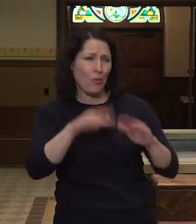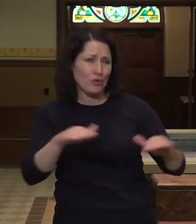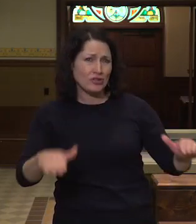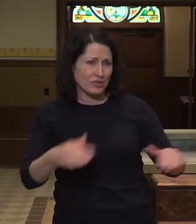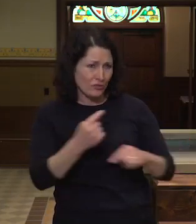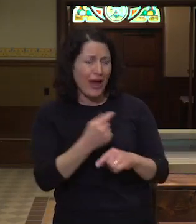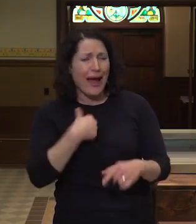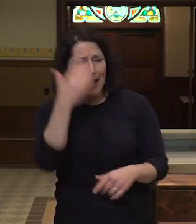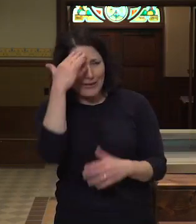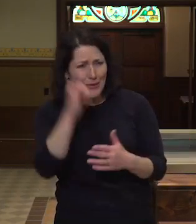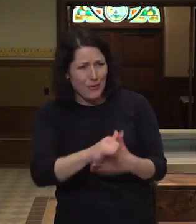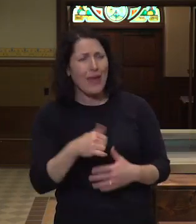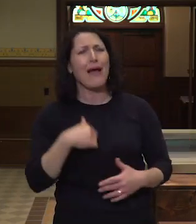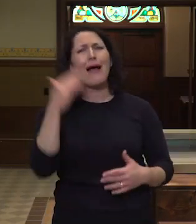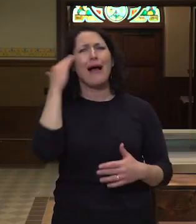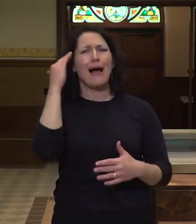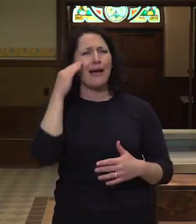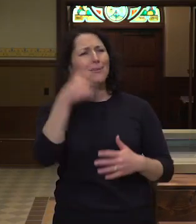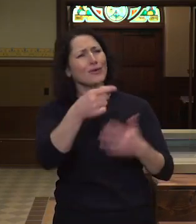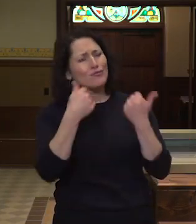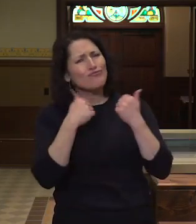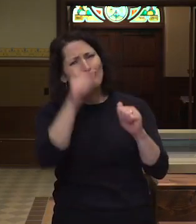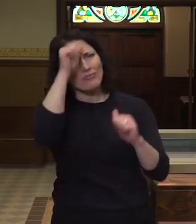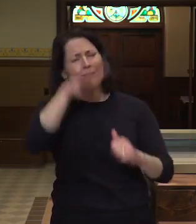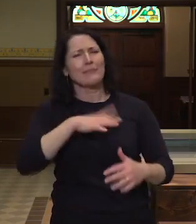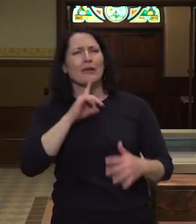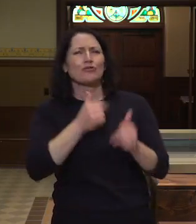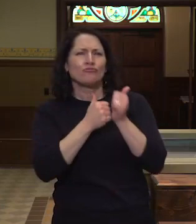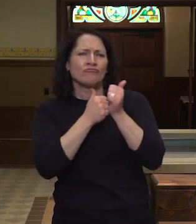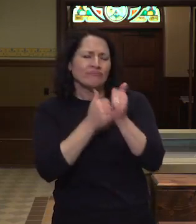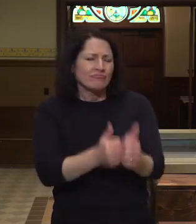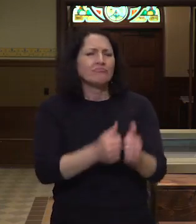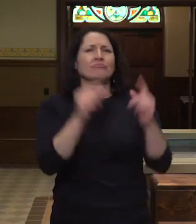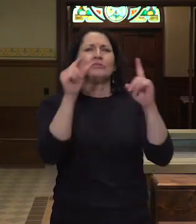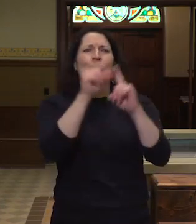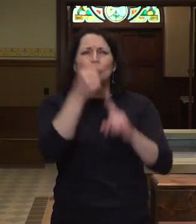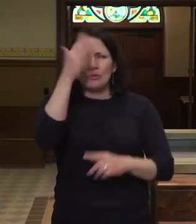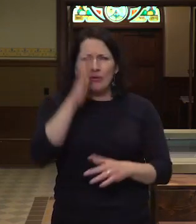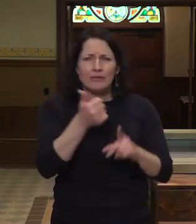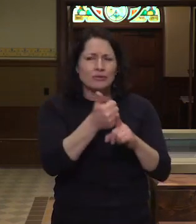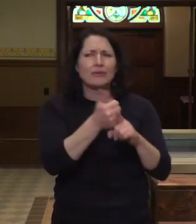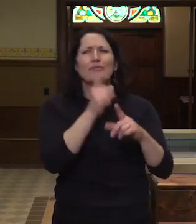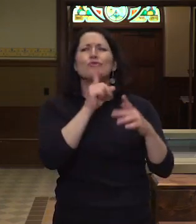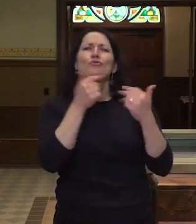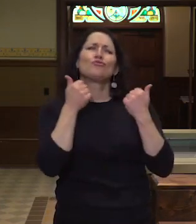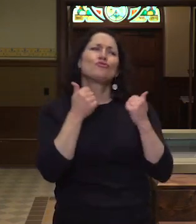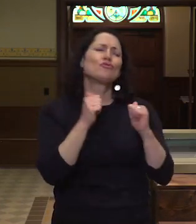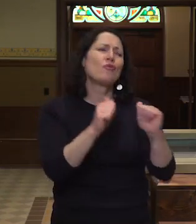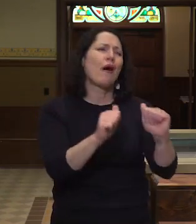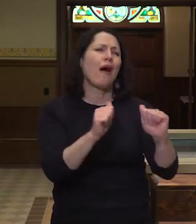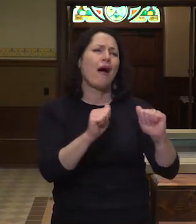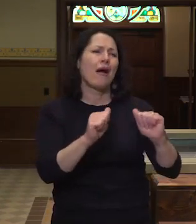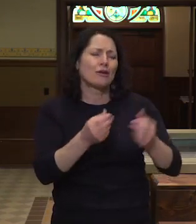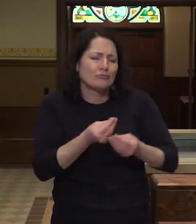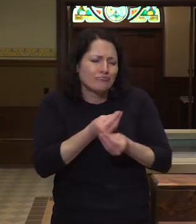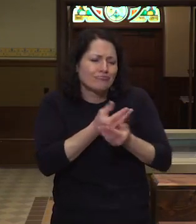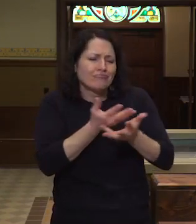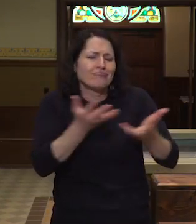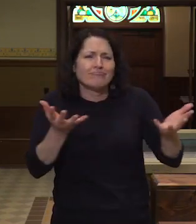that you strive to be a man of the Word of God yourself. You try to instill your children with that